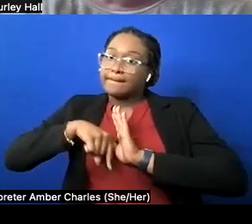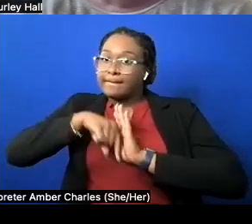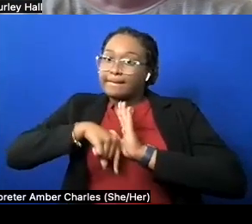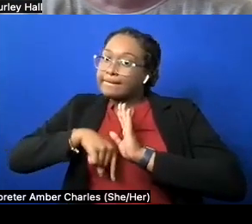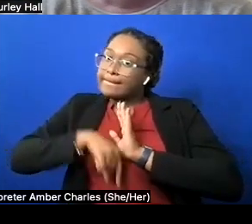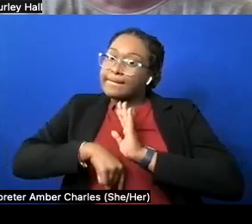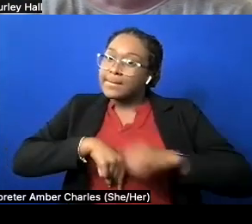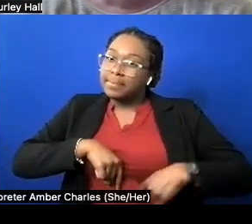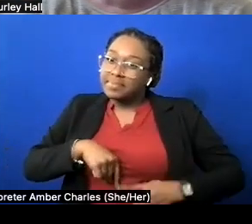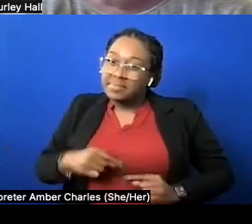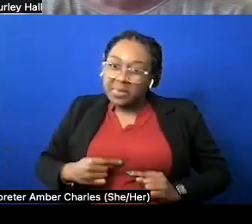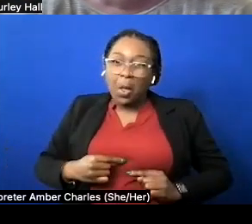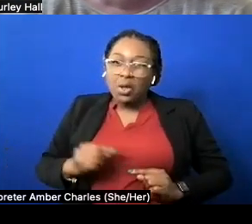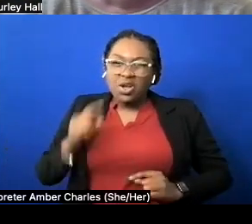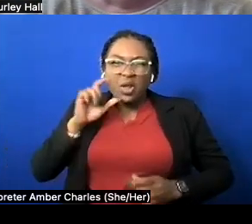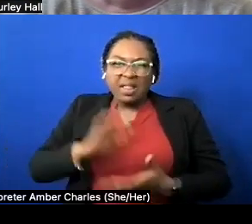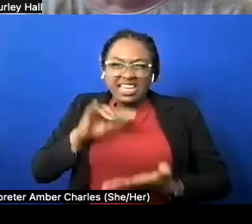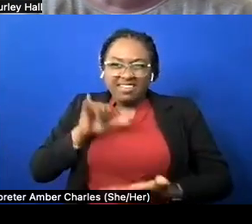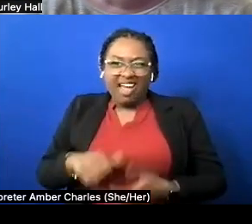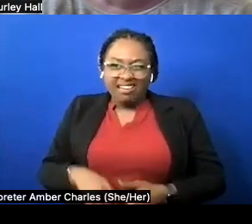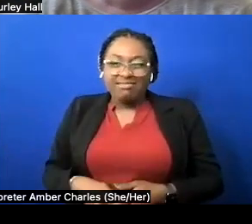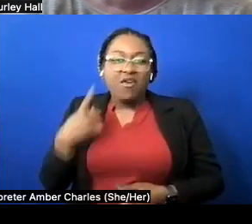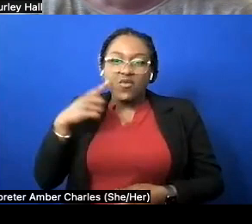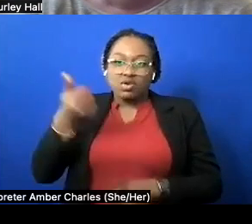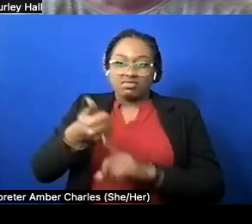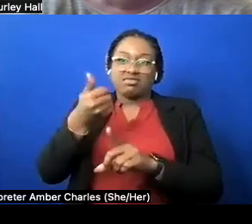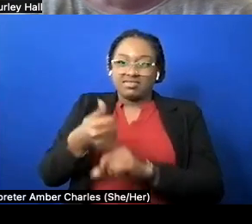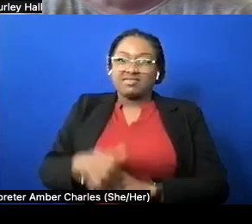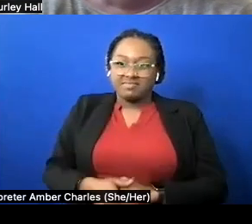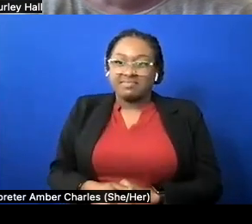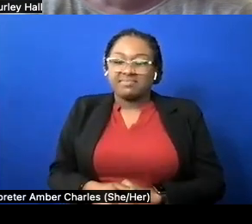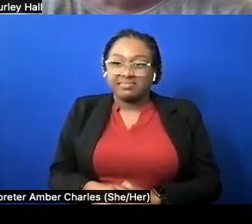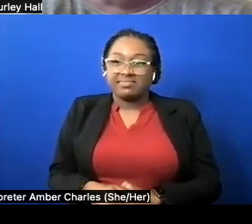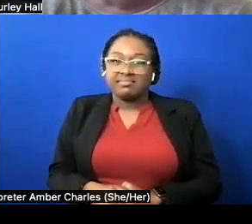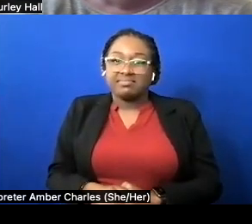believe that and know that for yourself.